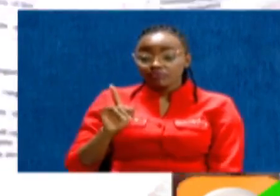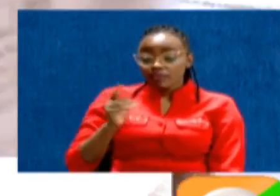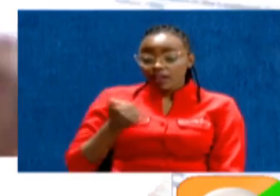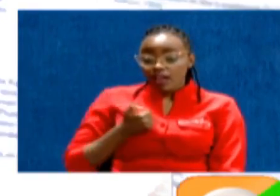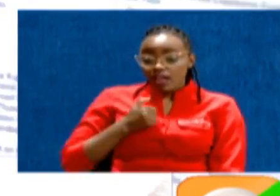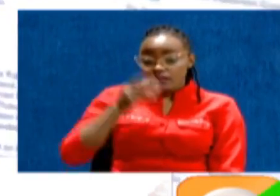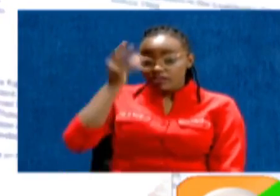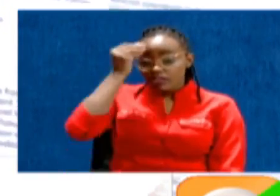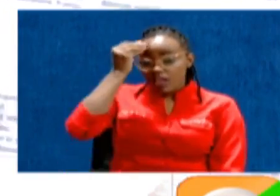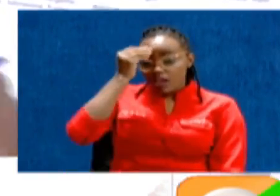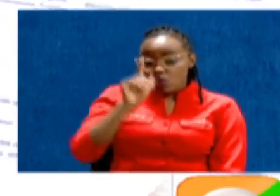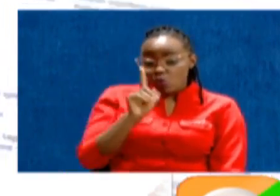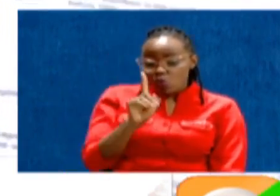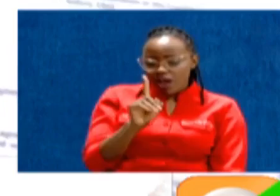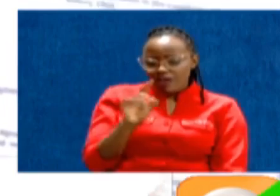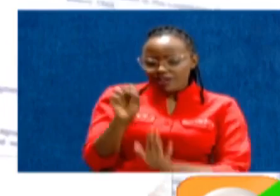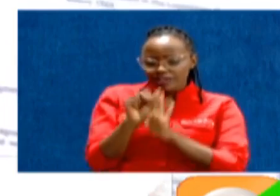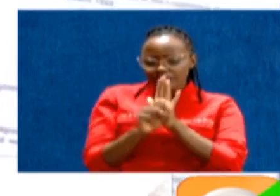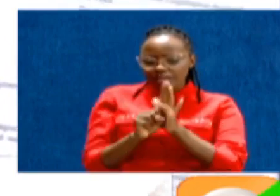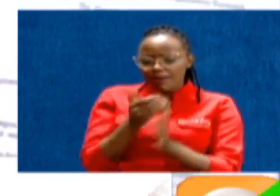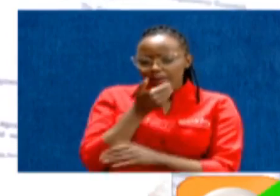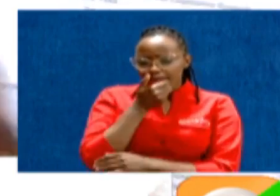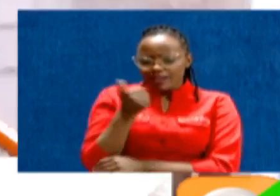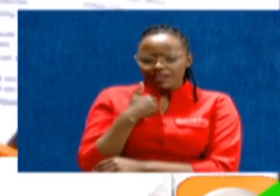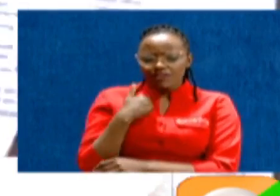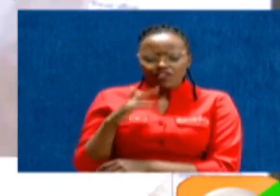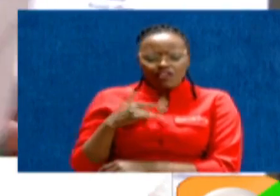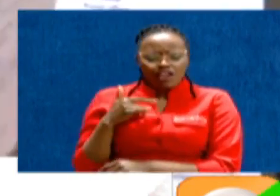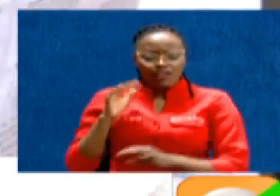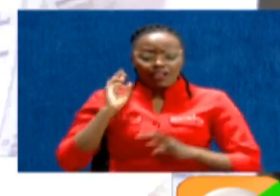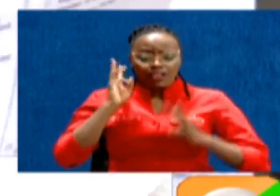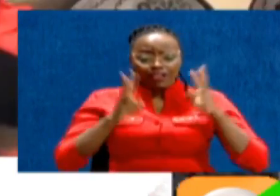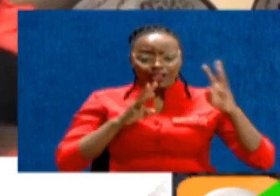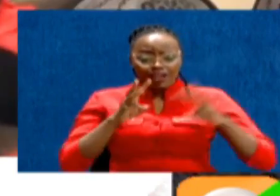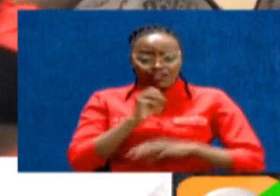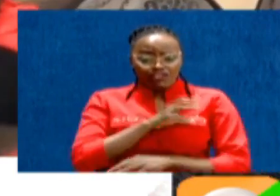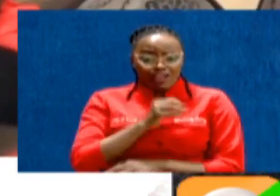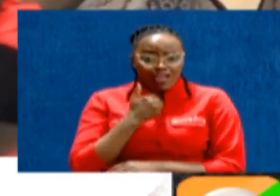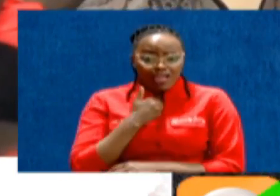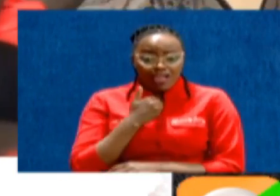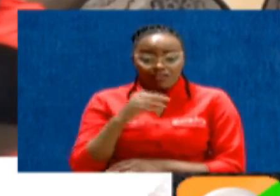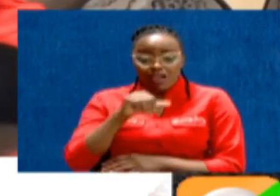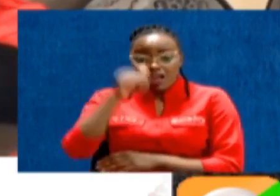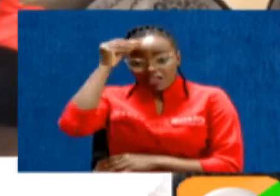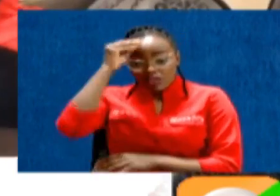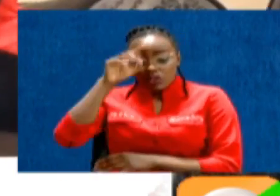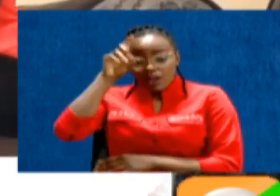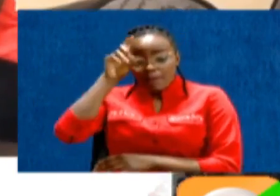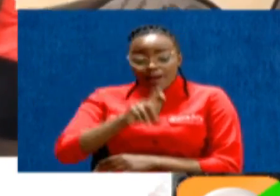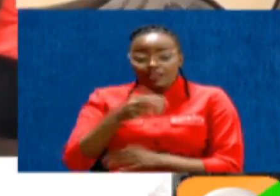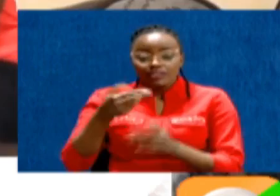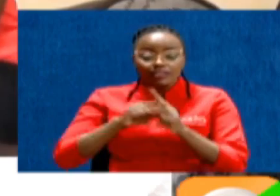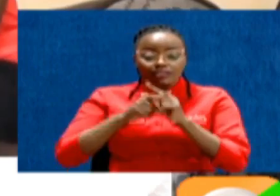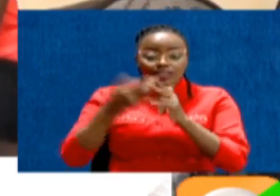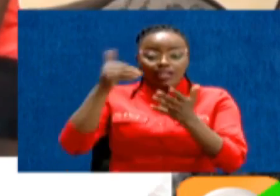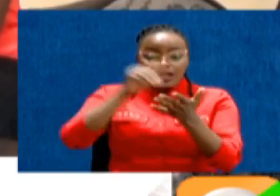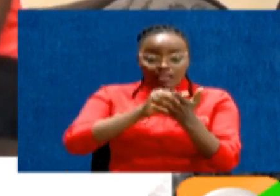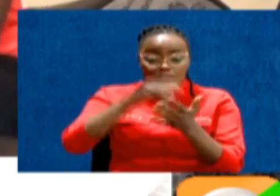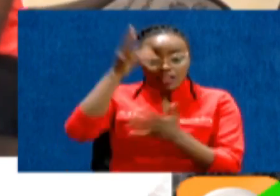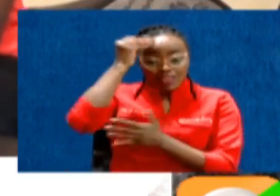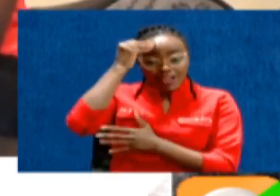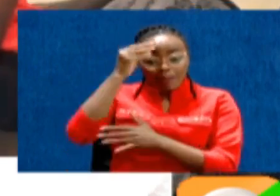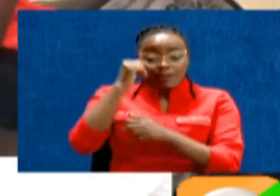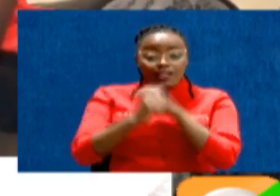favorite subjects, she is unsettled. Like many other students in the country, she will have to restart her academic year in